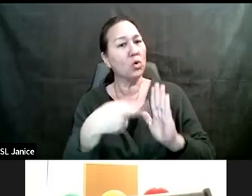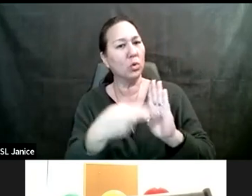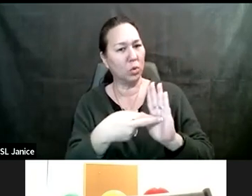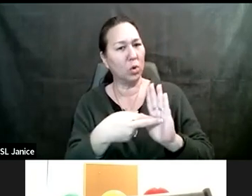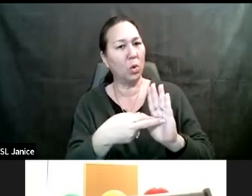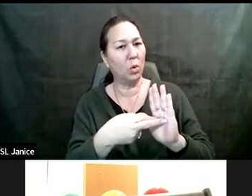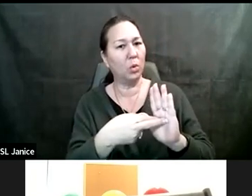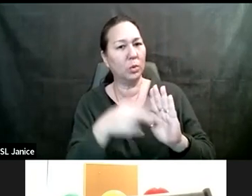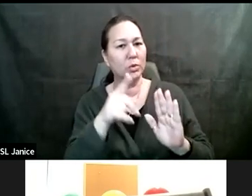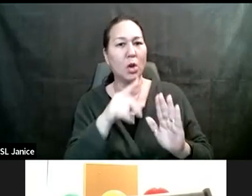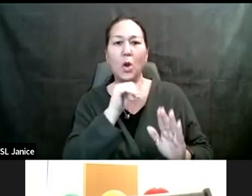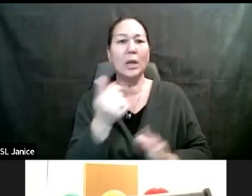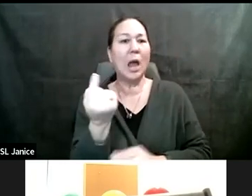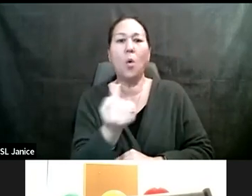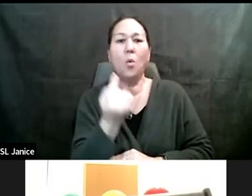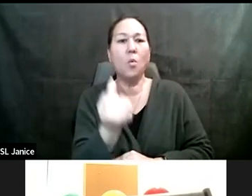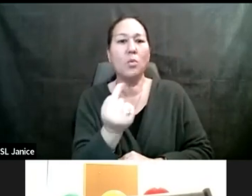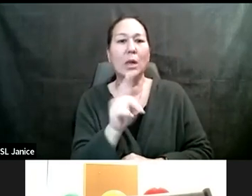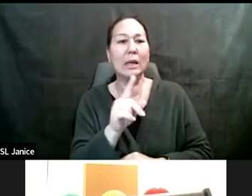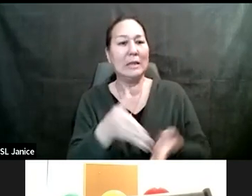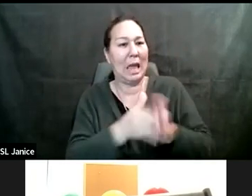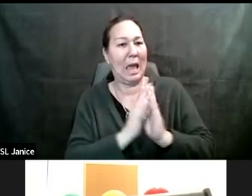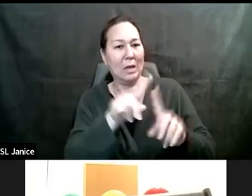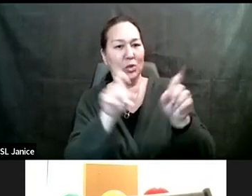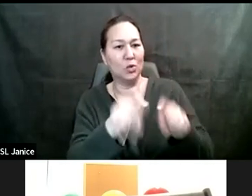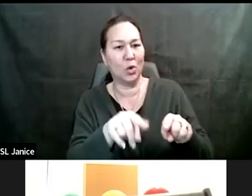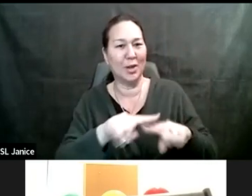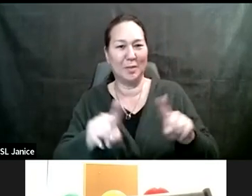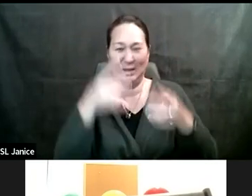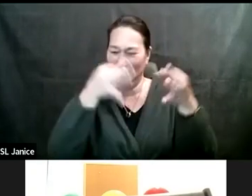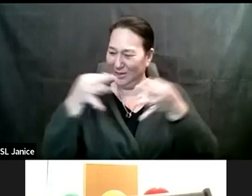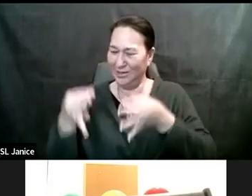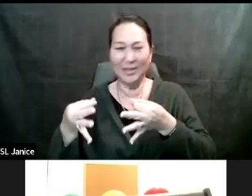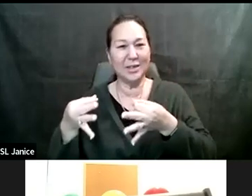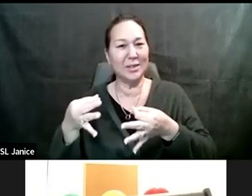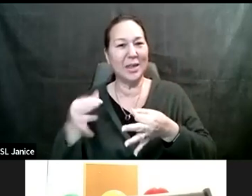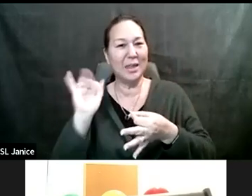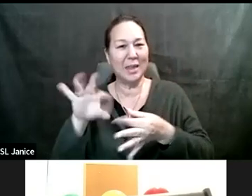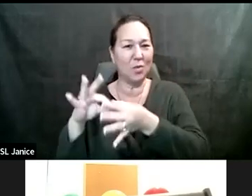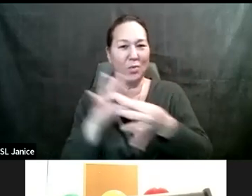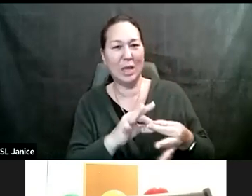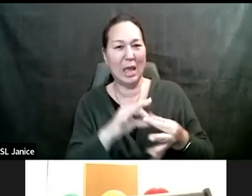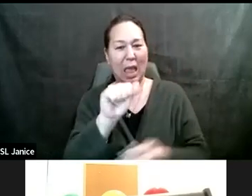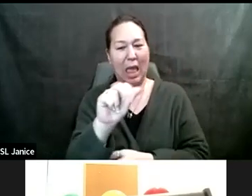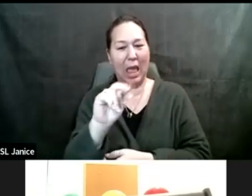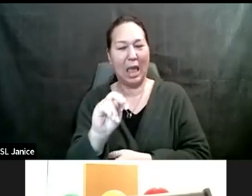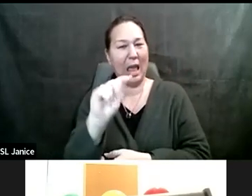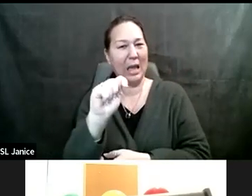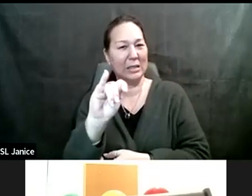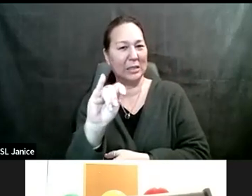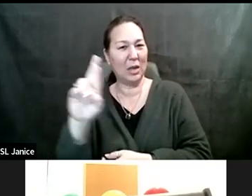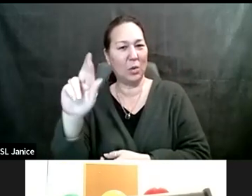make decisions that are Equitable and anti-racest while the nine Regional restorative justice coaches are in a step in the right direction